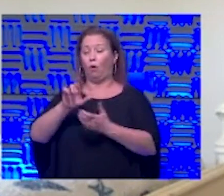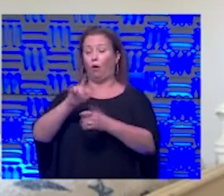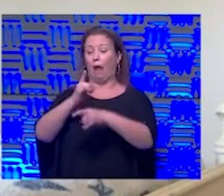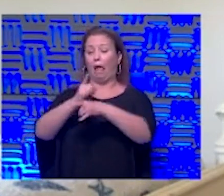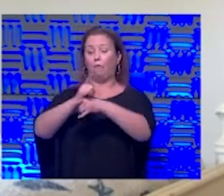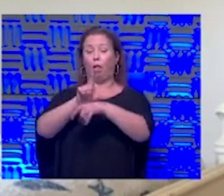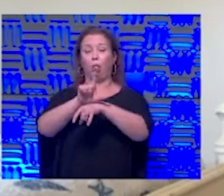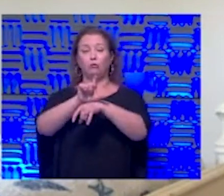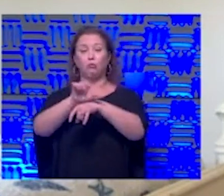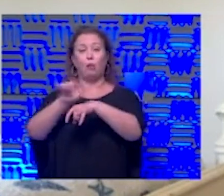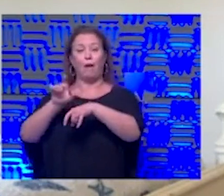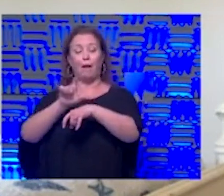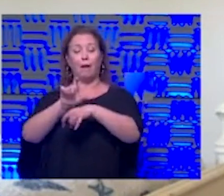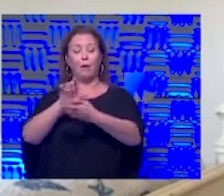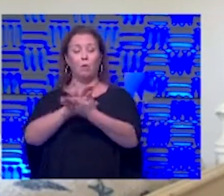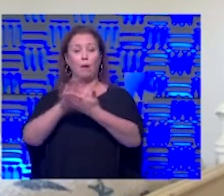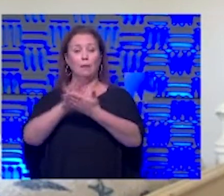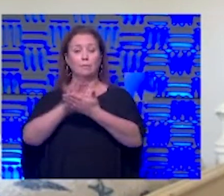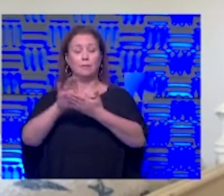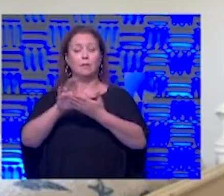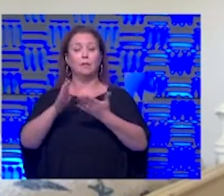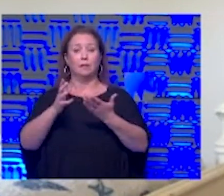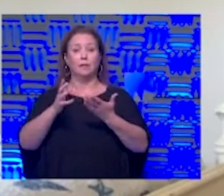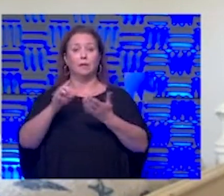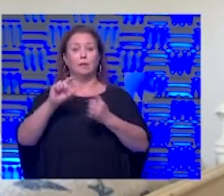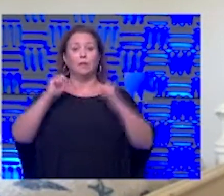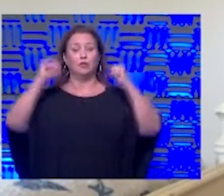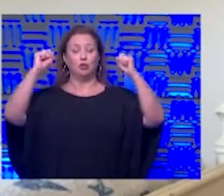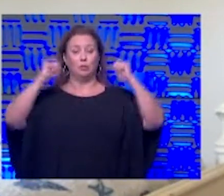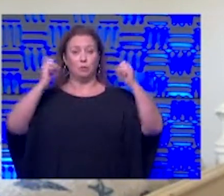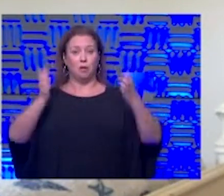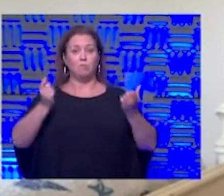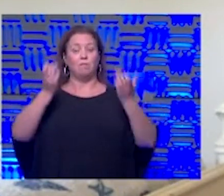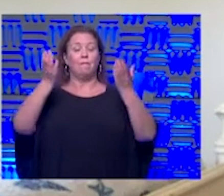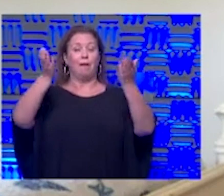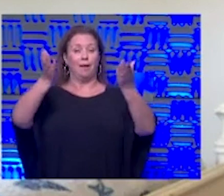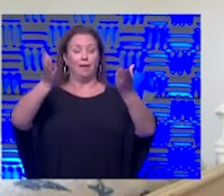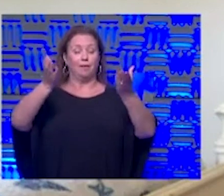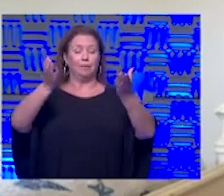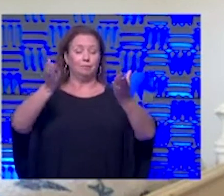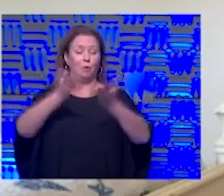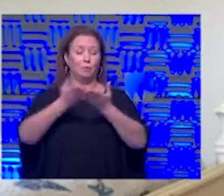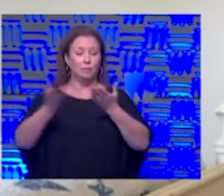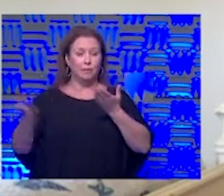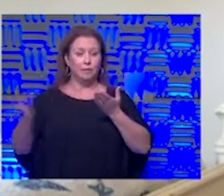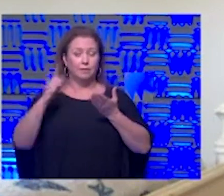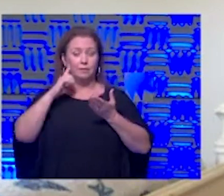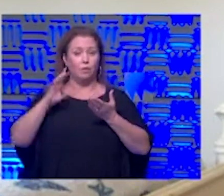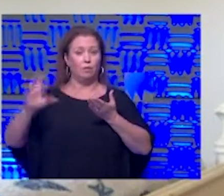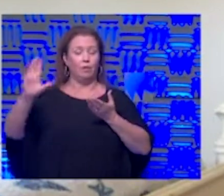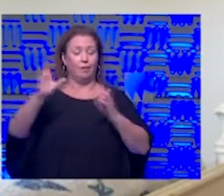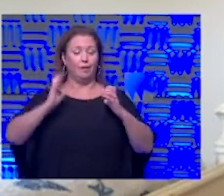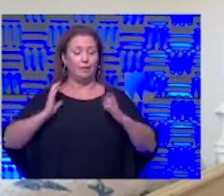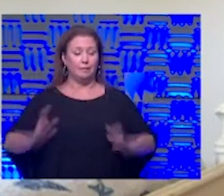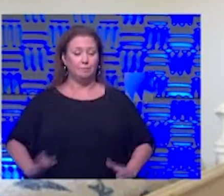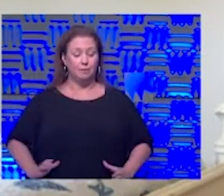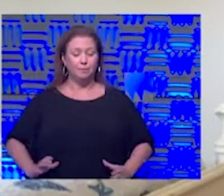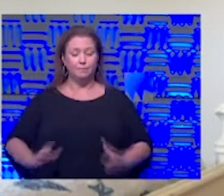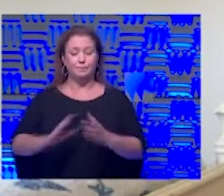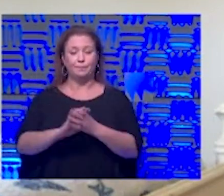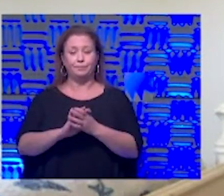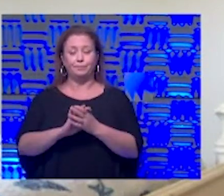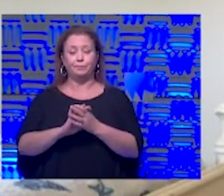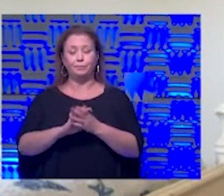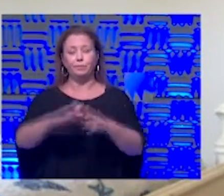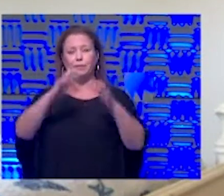alcohol spray or wipes. I think a lot of the gyms are providing those for their clients, but